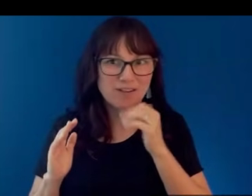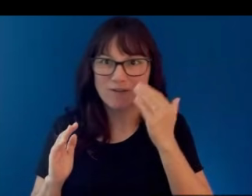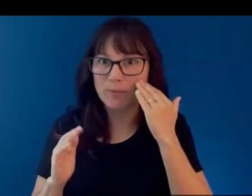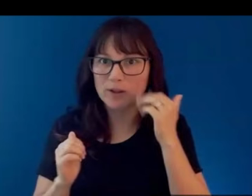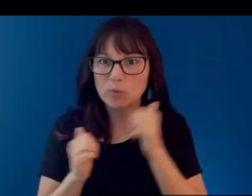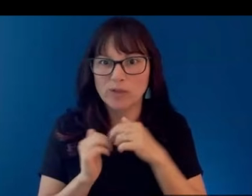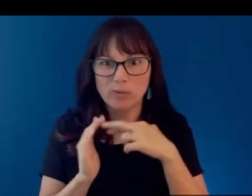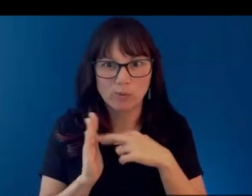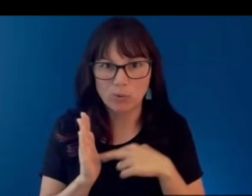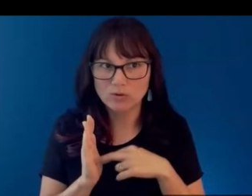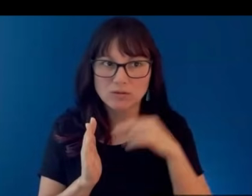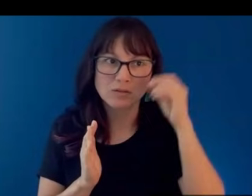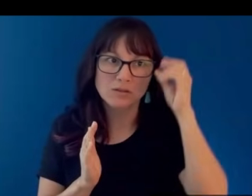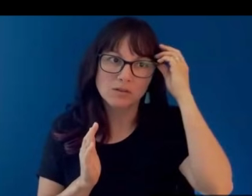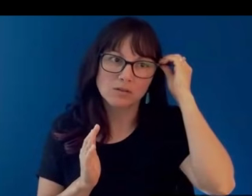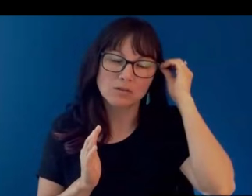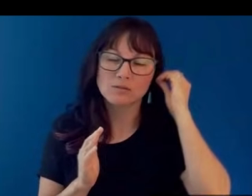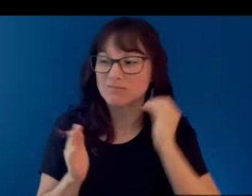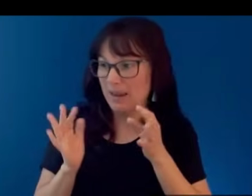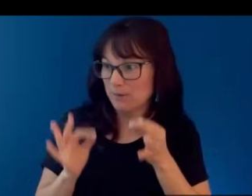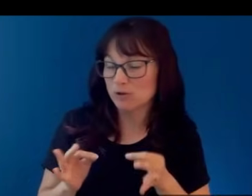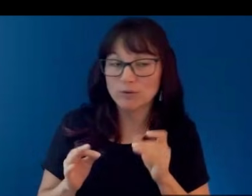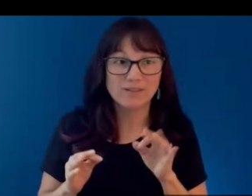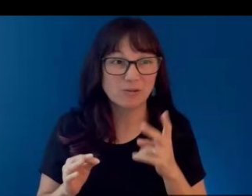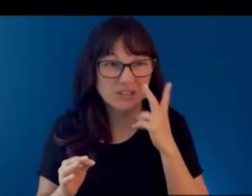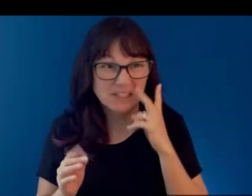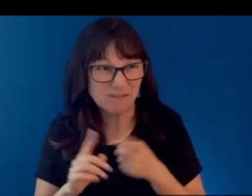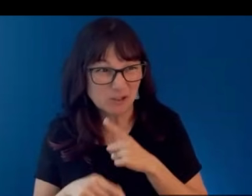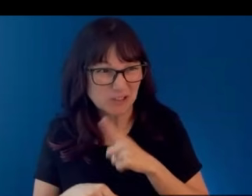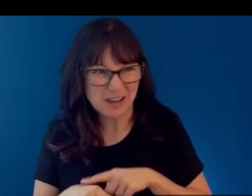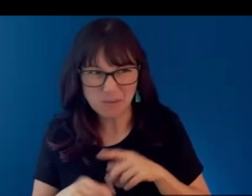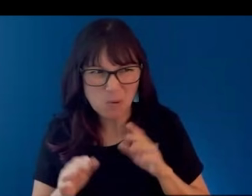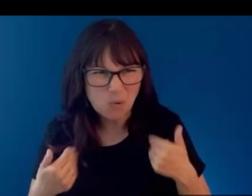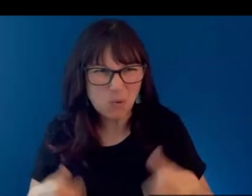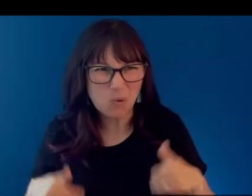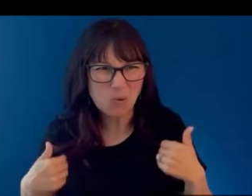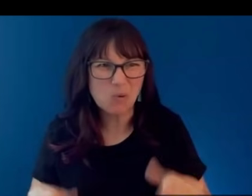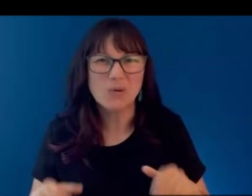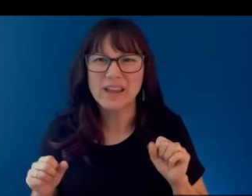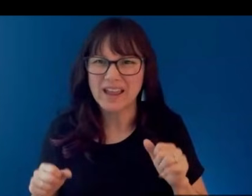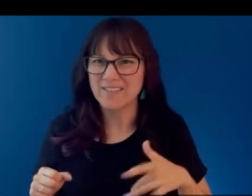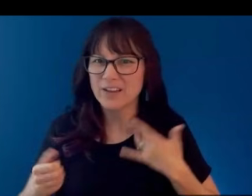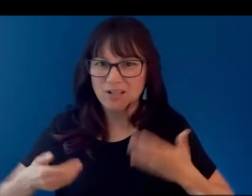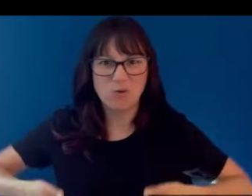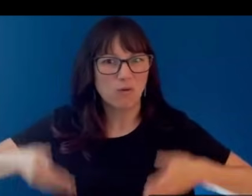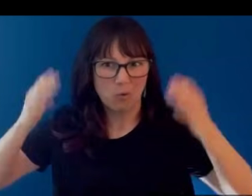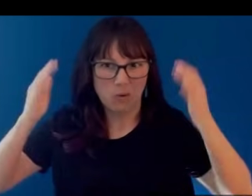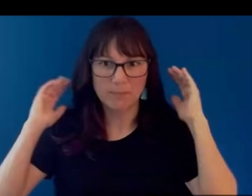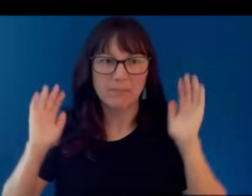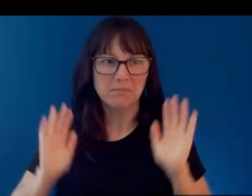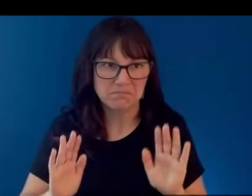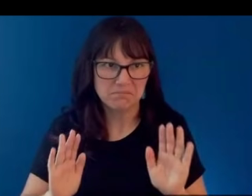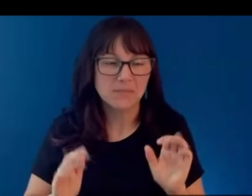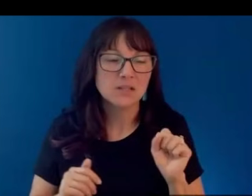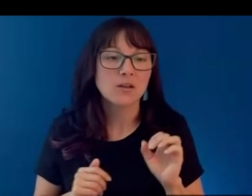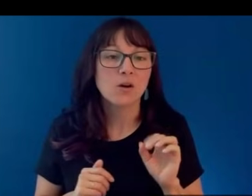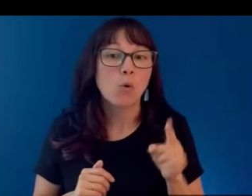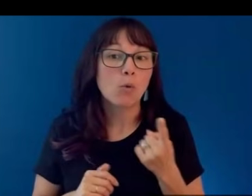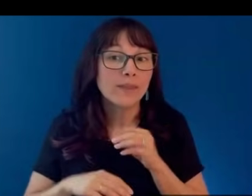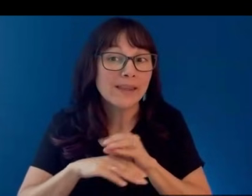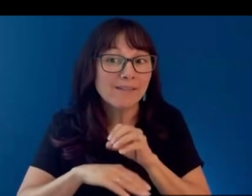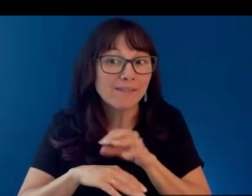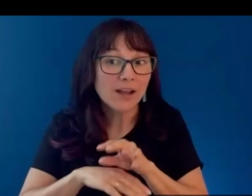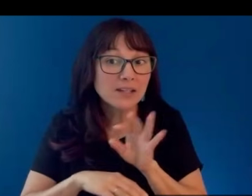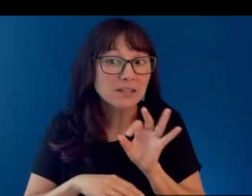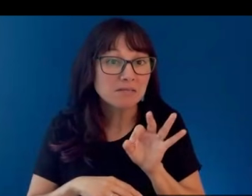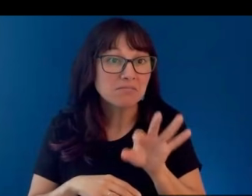these rules and you're Absolutely. hearing them for the first time. They can absolutely be overwhelming. So the only advice I can